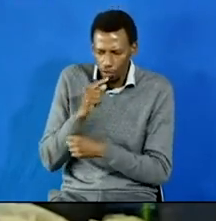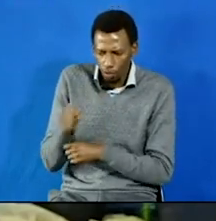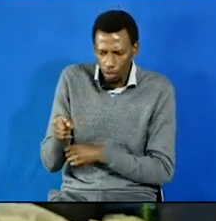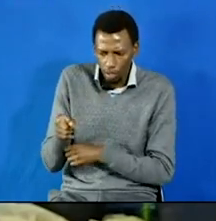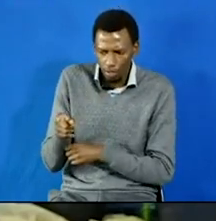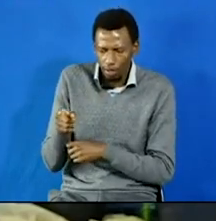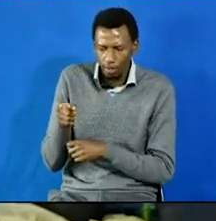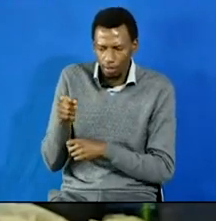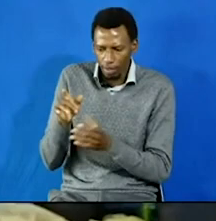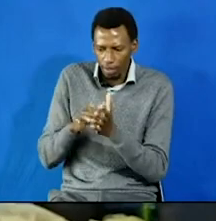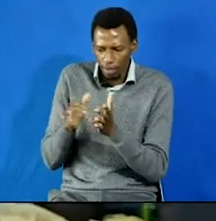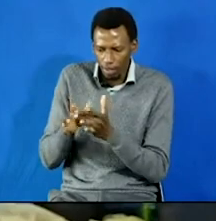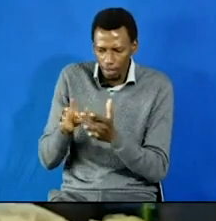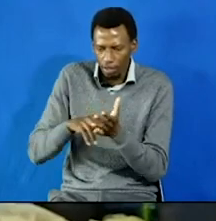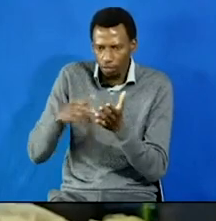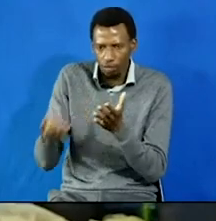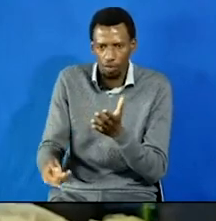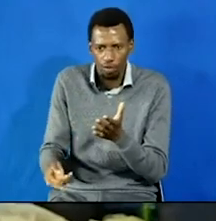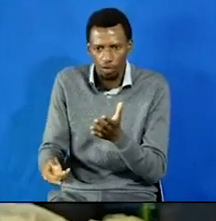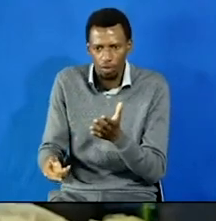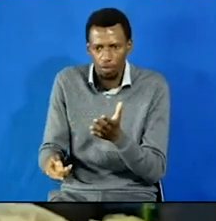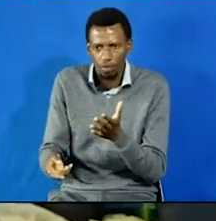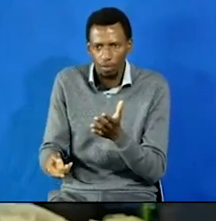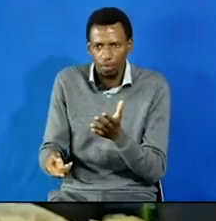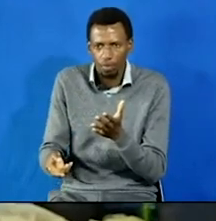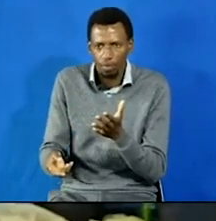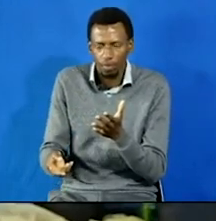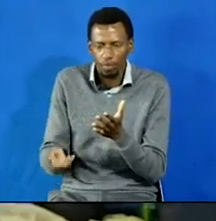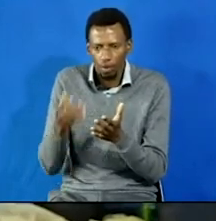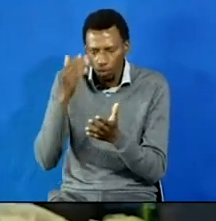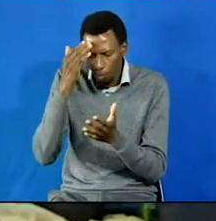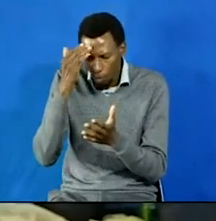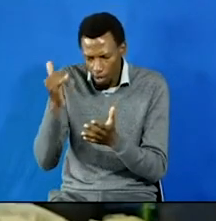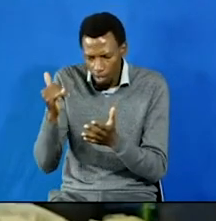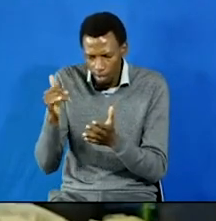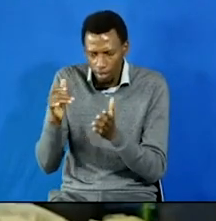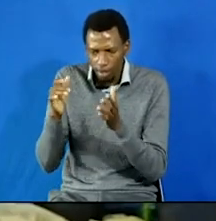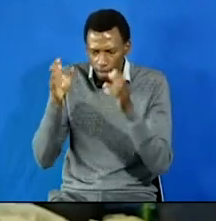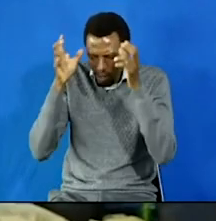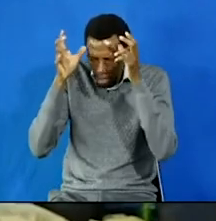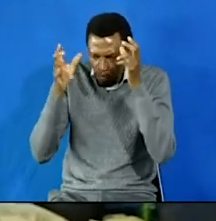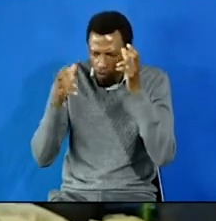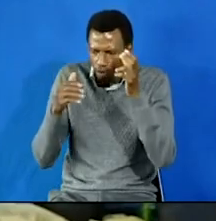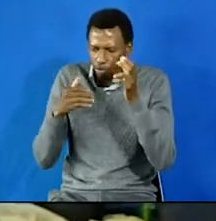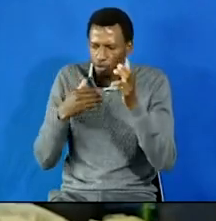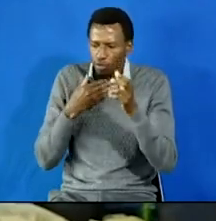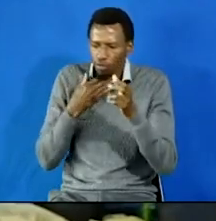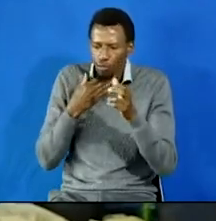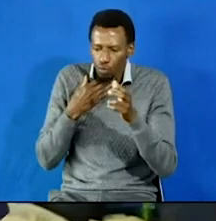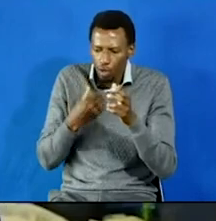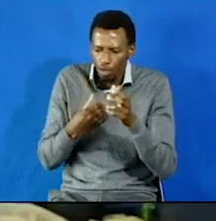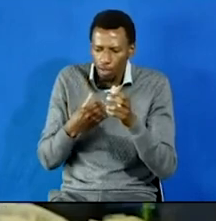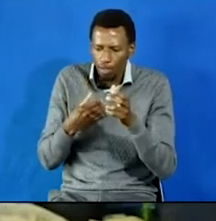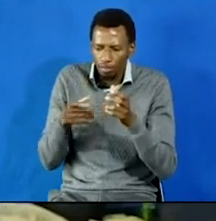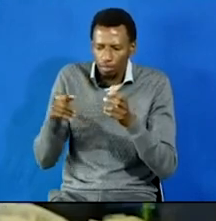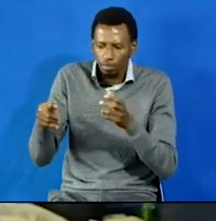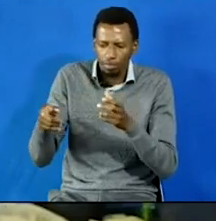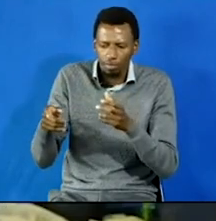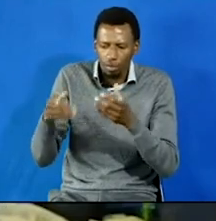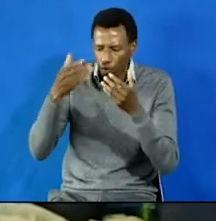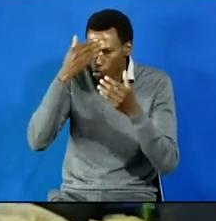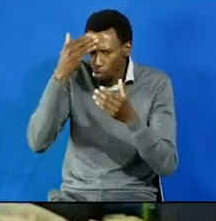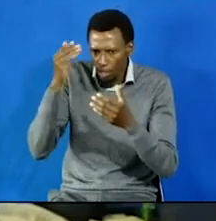fall so that he cannot accomplish his mission of saving the lost human